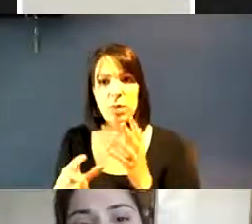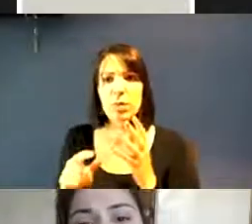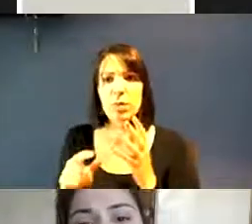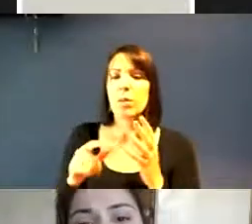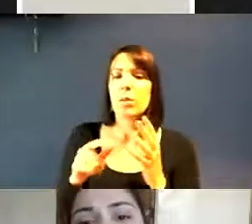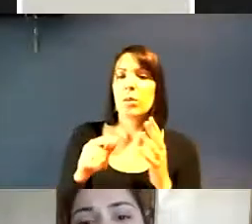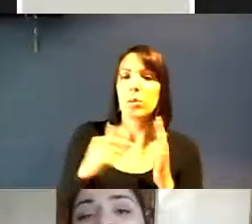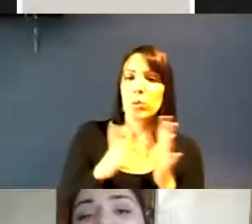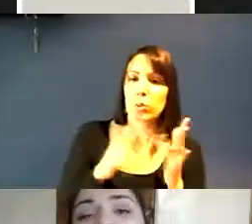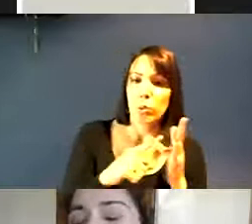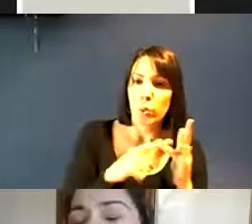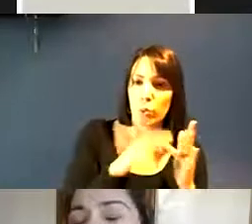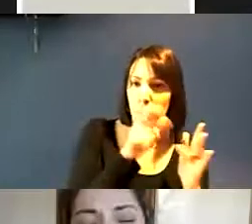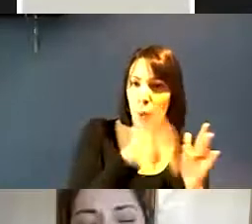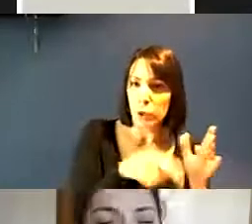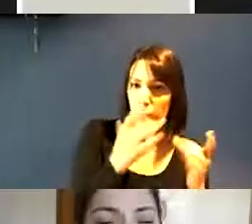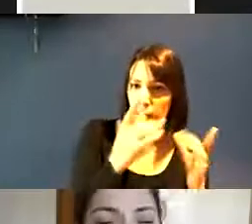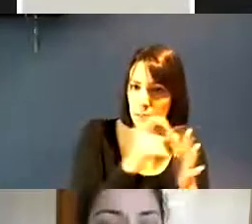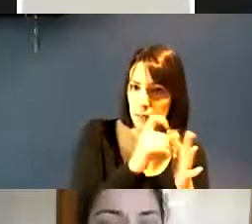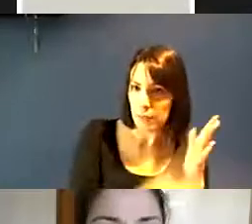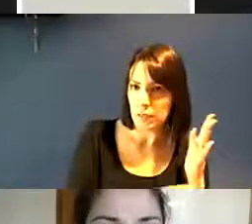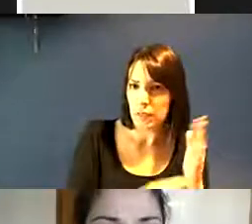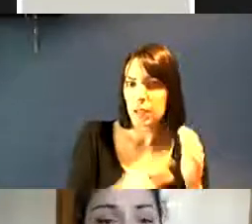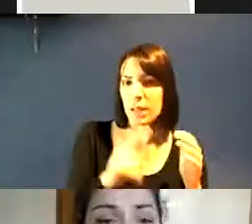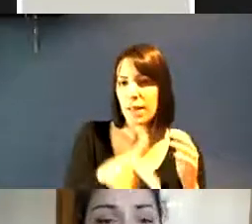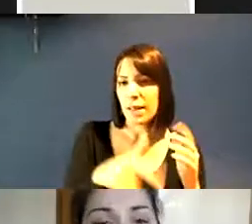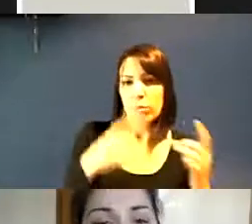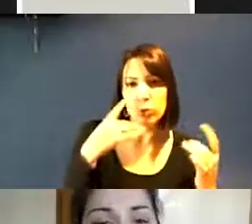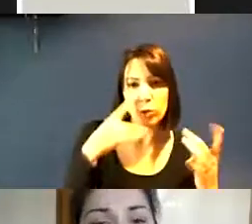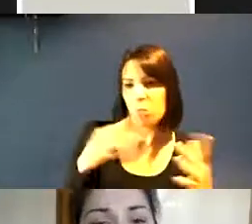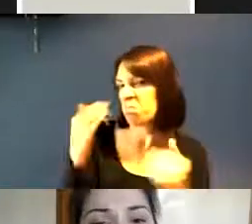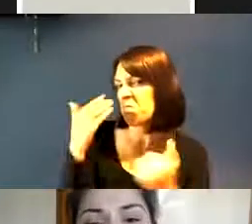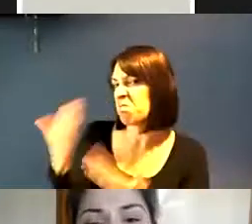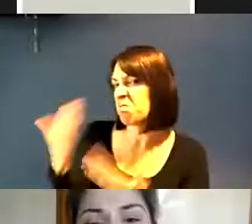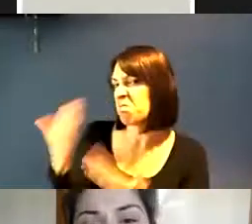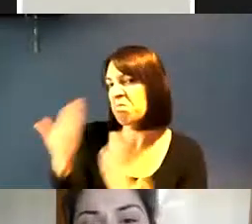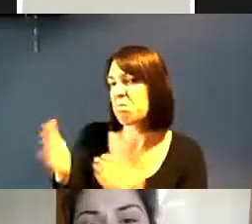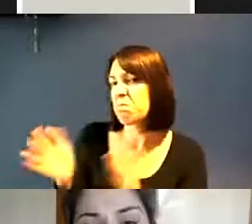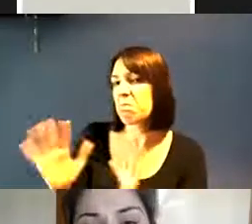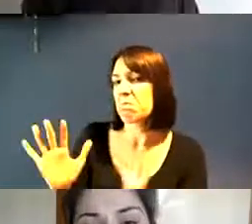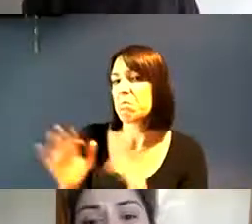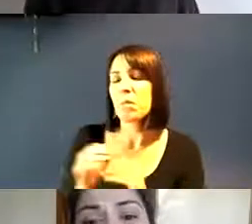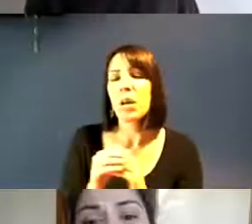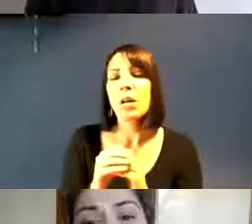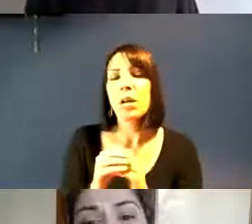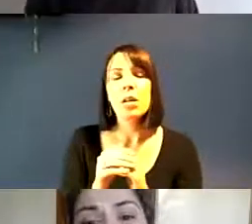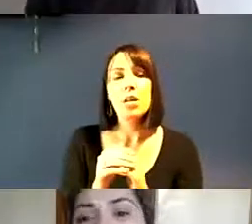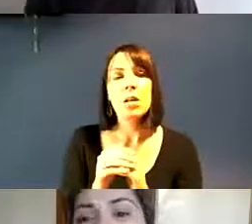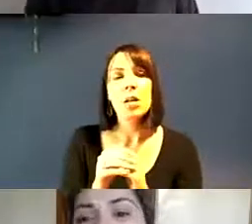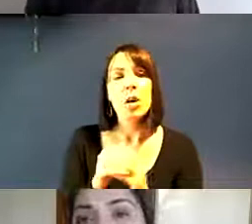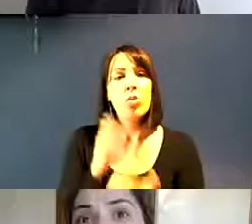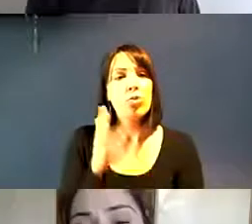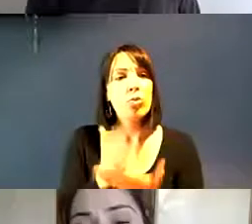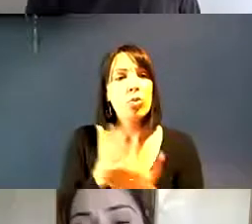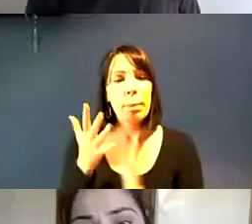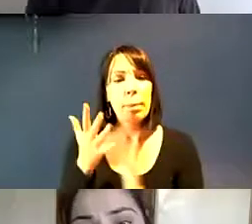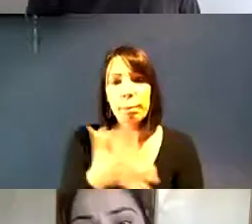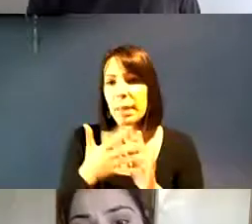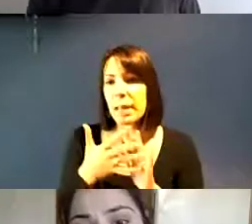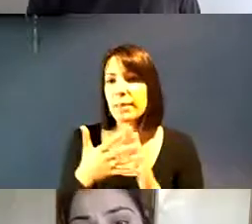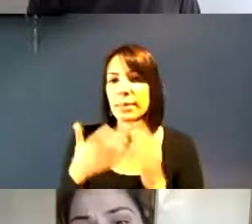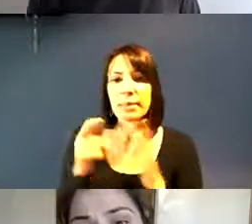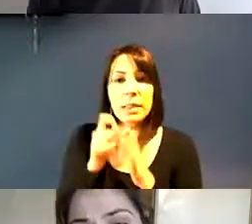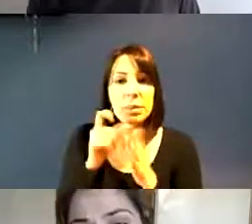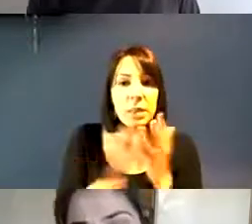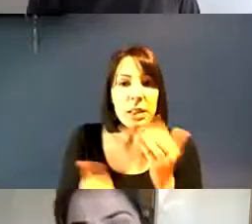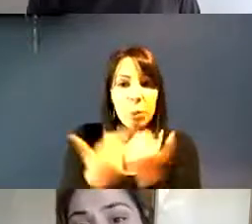with disabilities who are kind of seen as outside the norm. And so this can include disability support workers